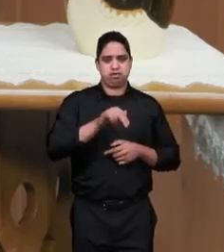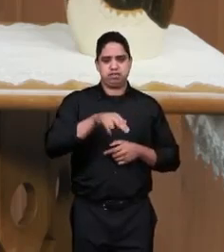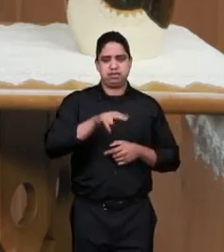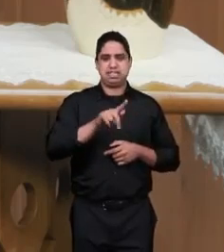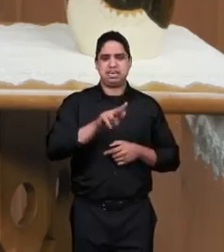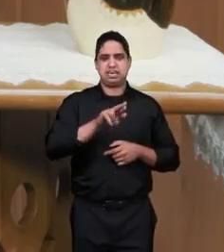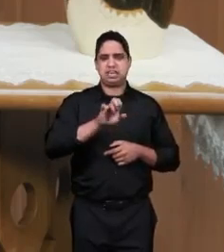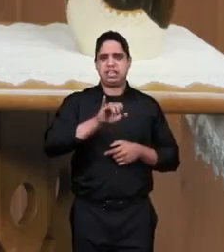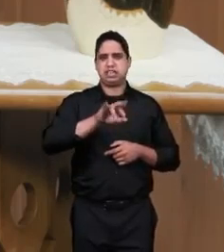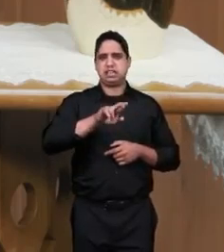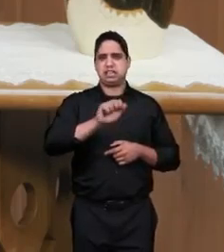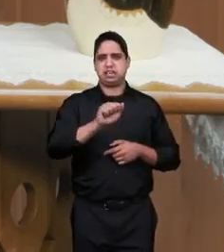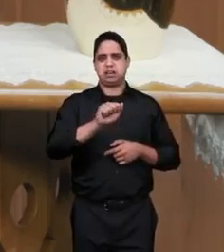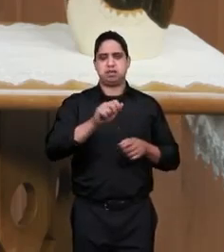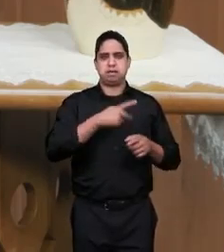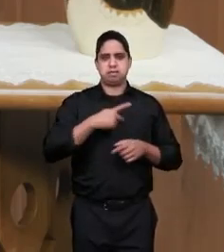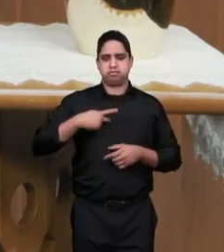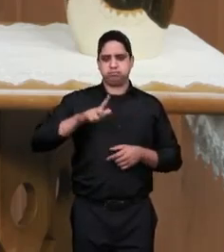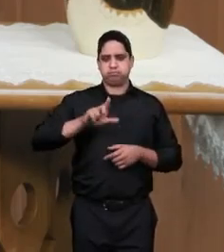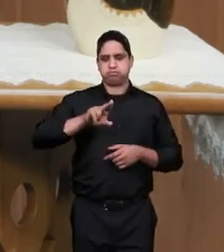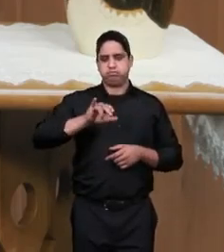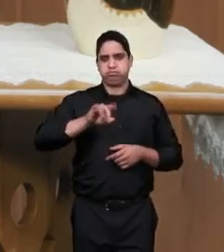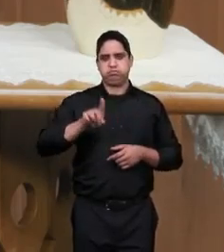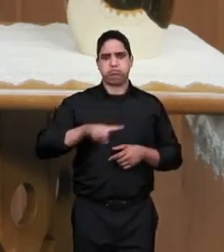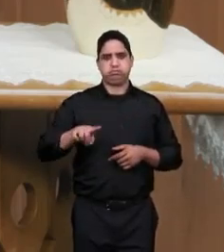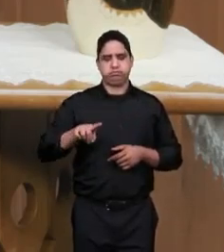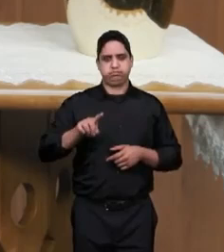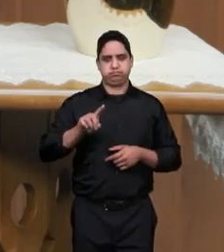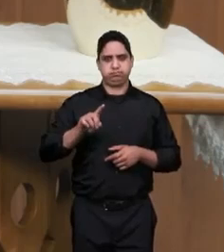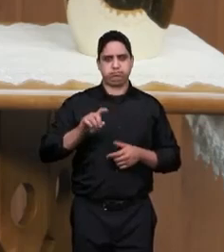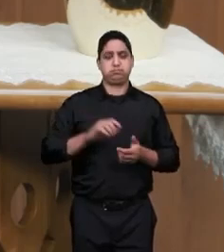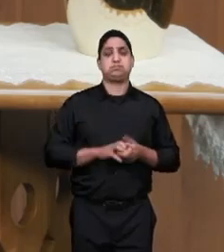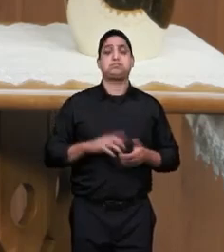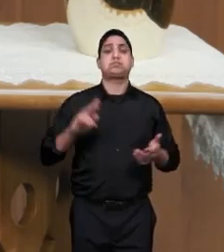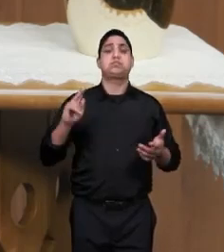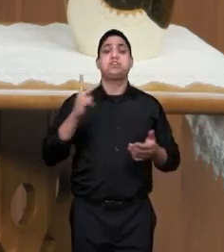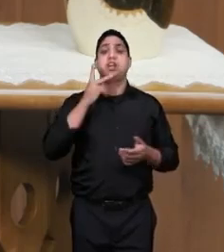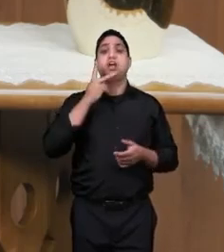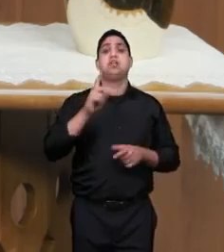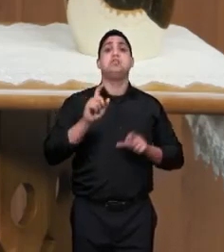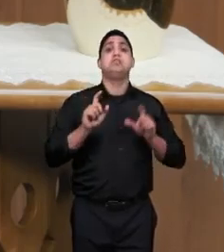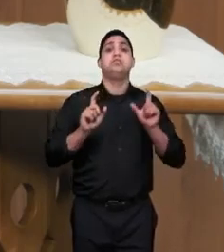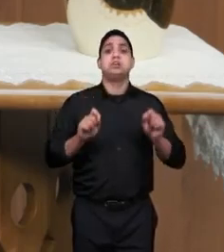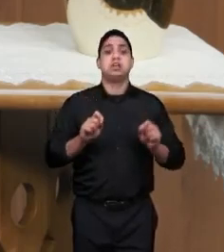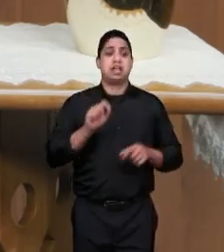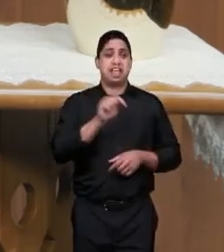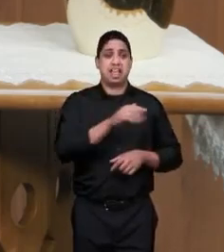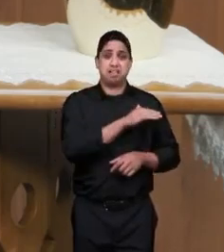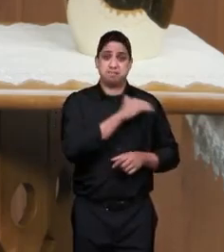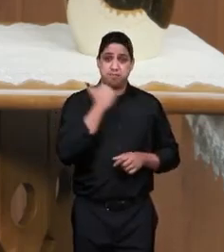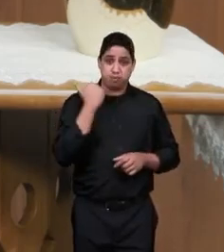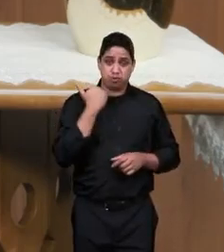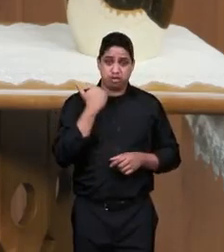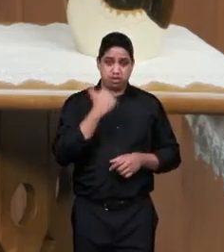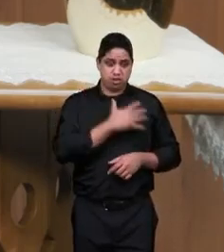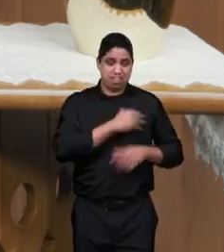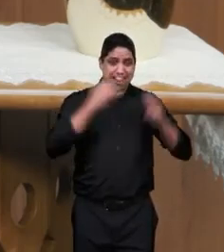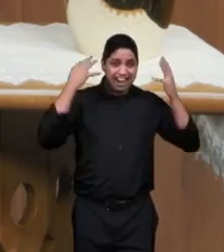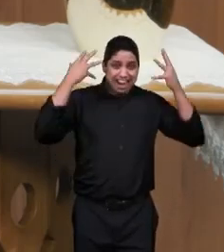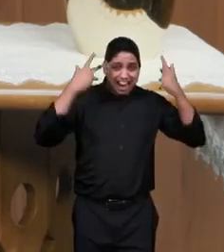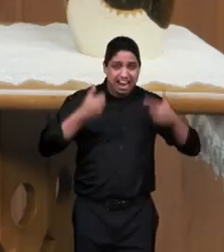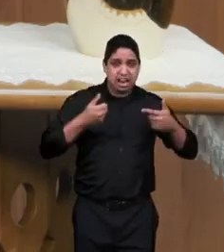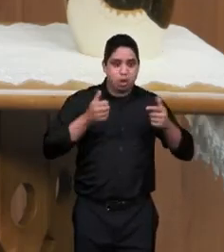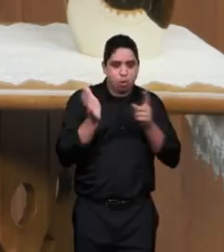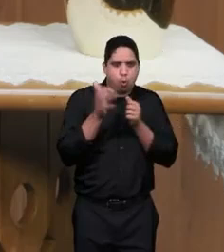Nova Iguaçu, Pastor Barreto, and they said, the death of the Son was hidden to